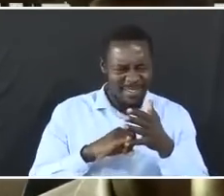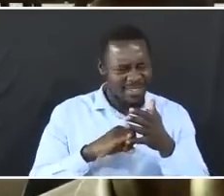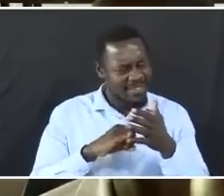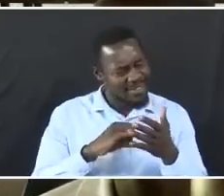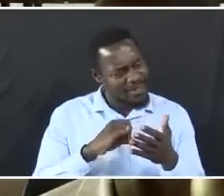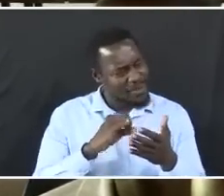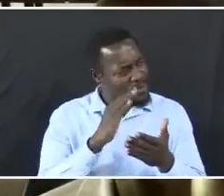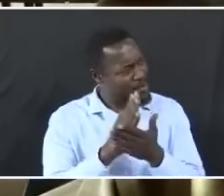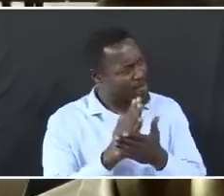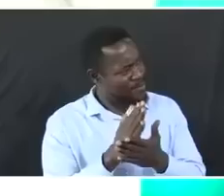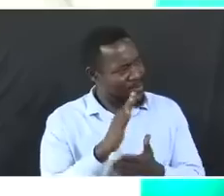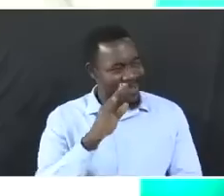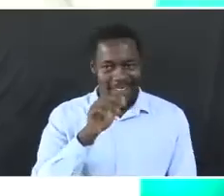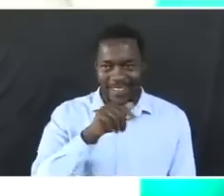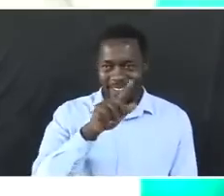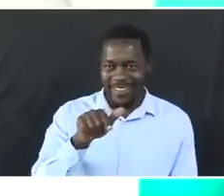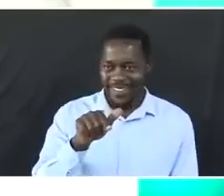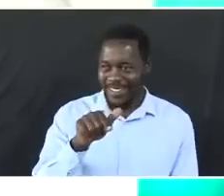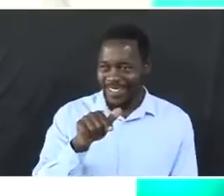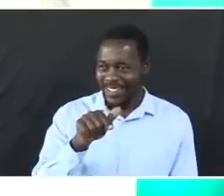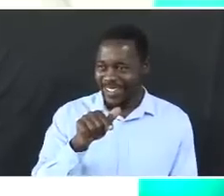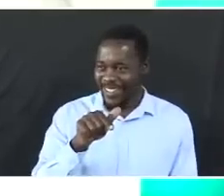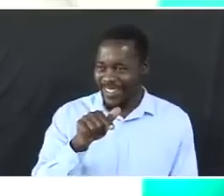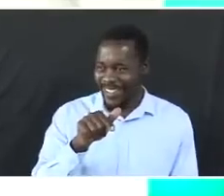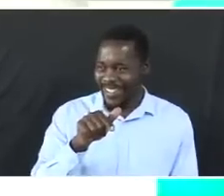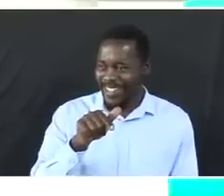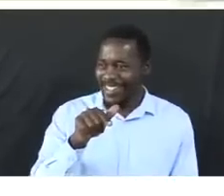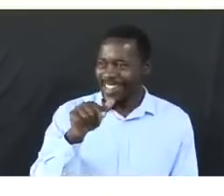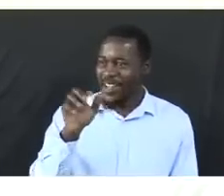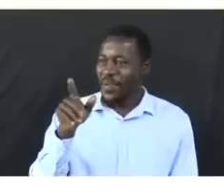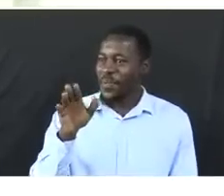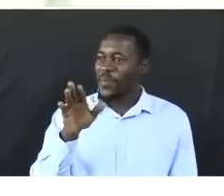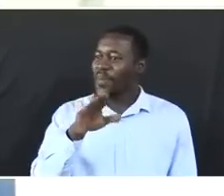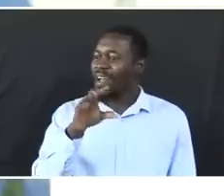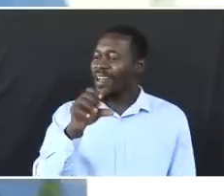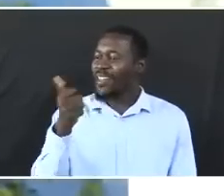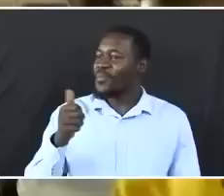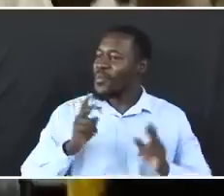that? I have no take. That's Jivanji preaching.